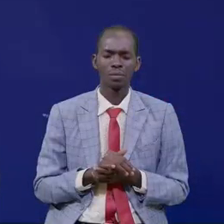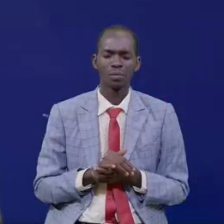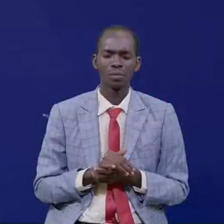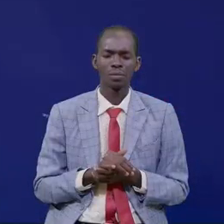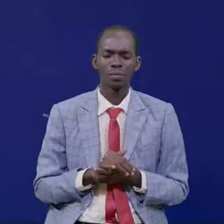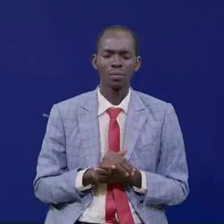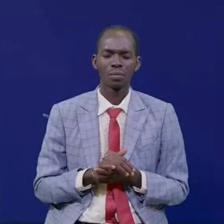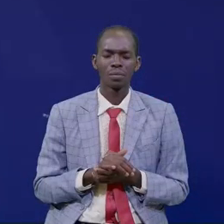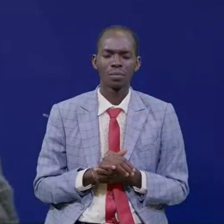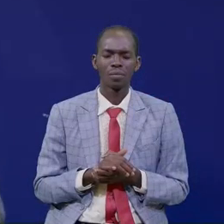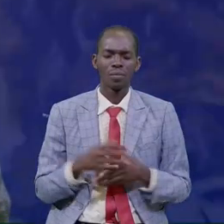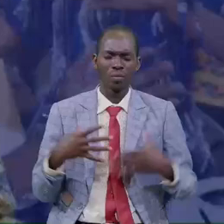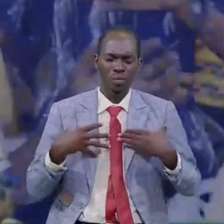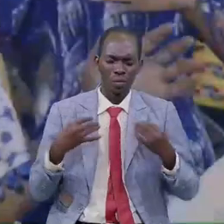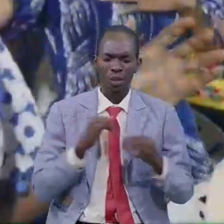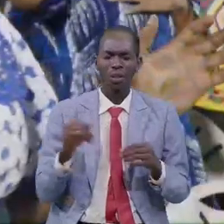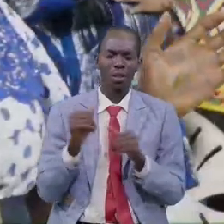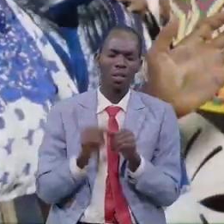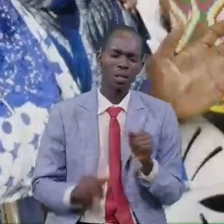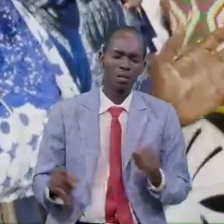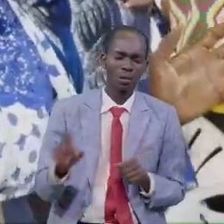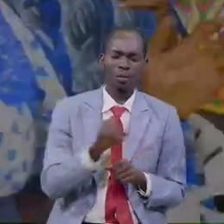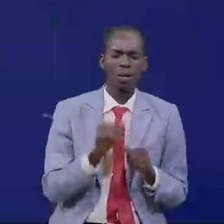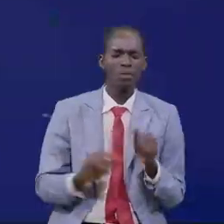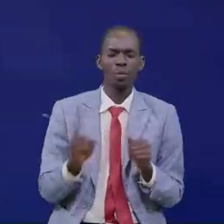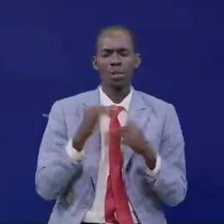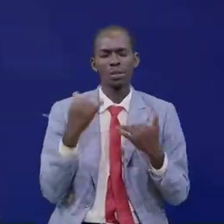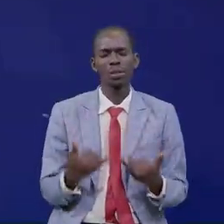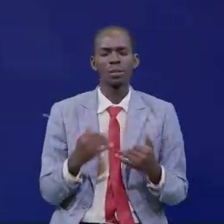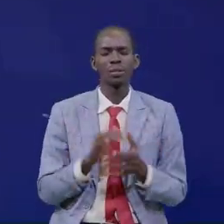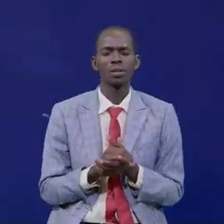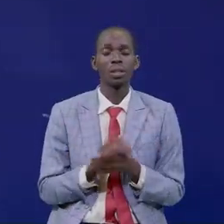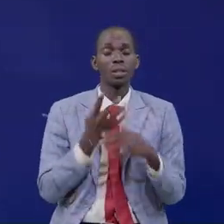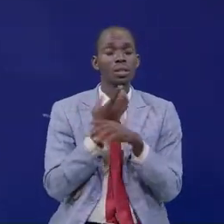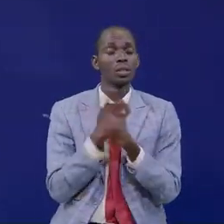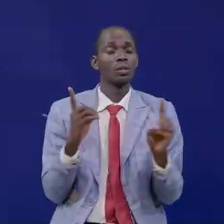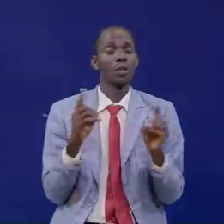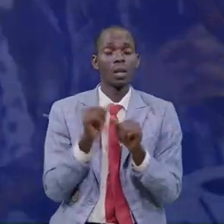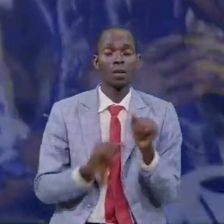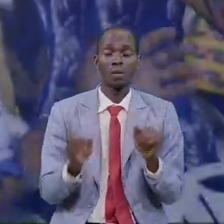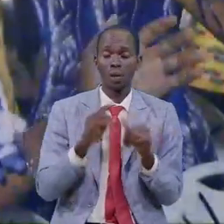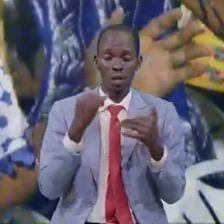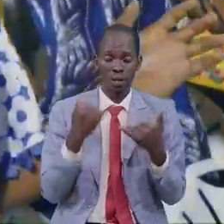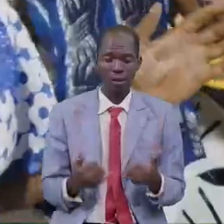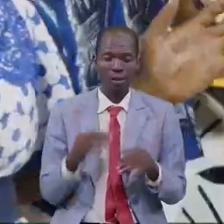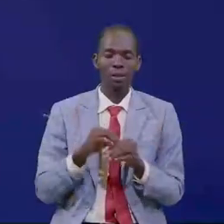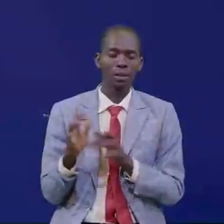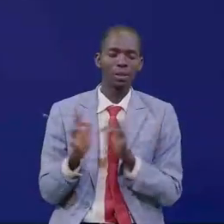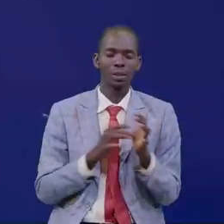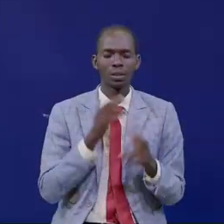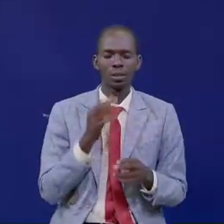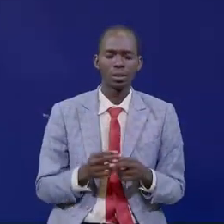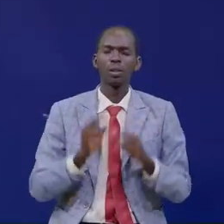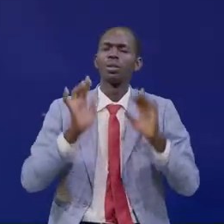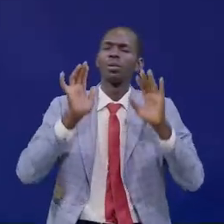Healing everyone now, everywhere now. Partout maintenant. Deliverance everywhere la délivrance now. Partout signs maintenant. And